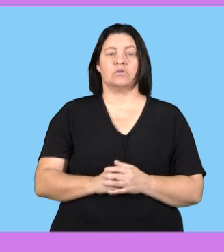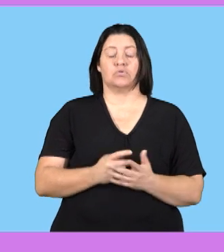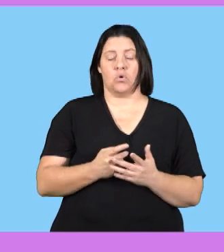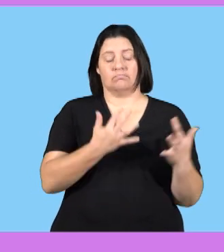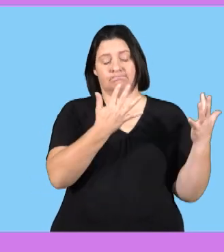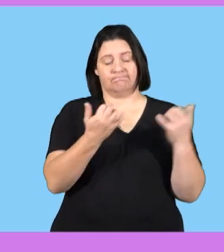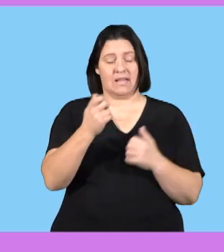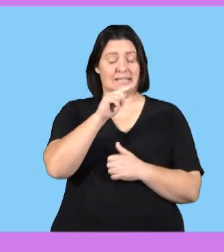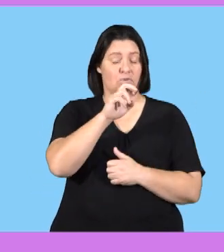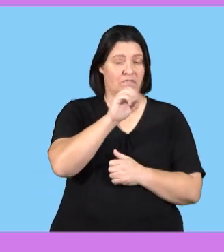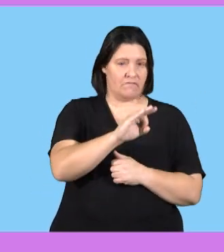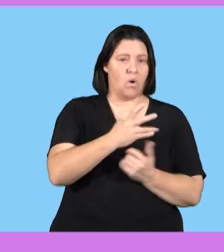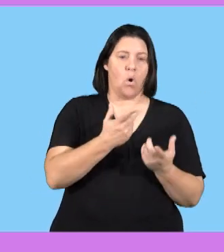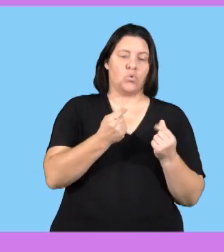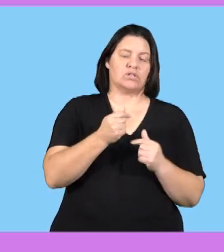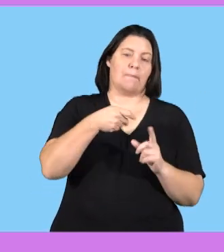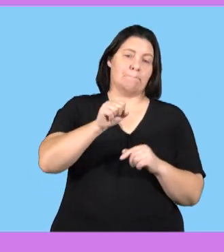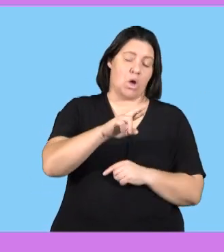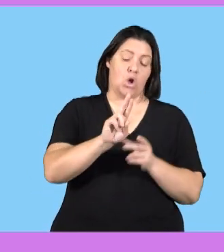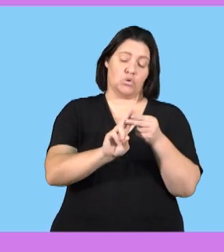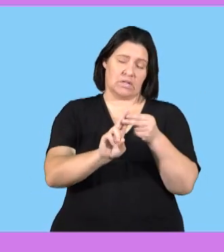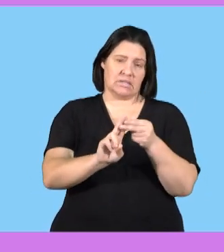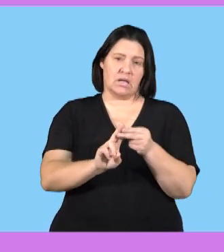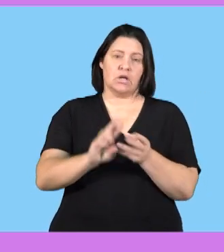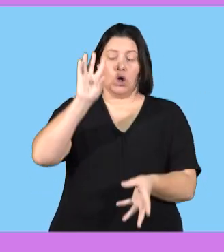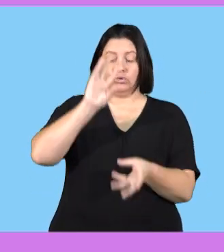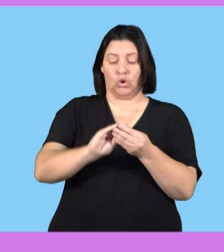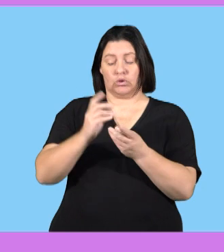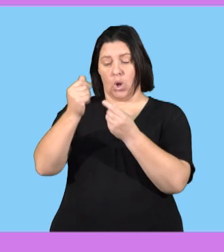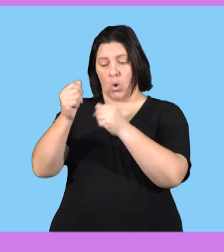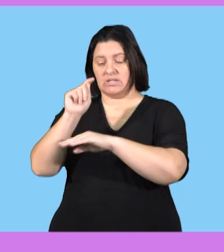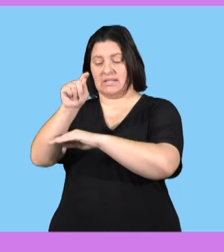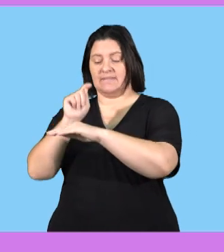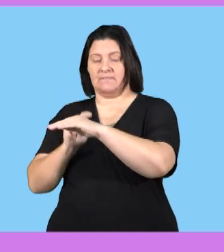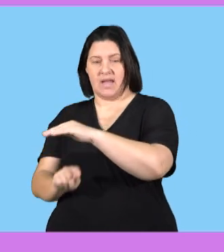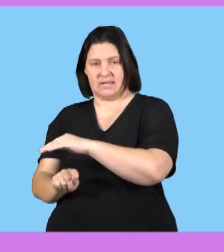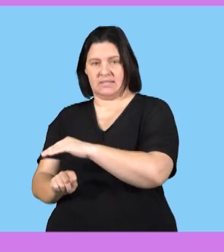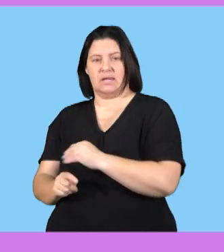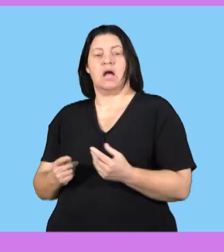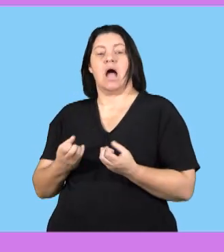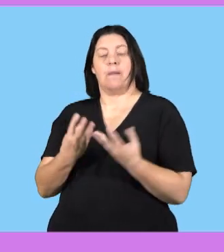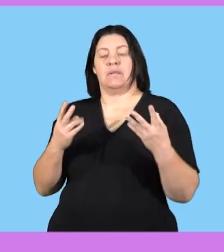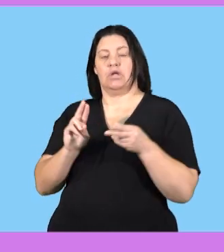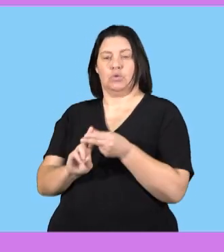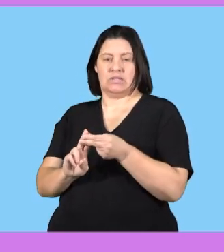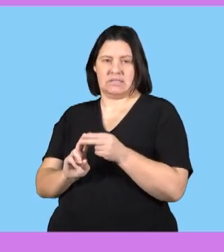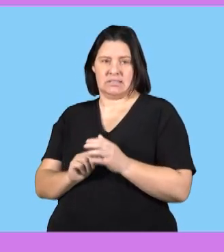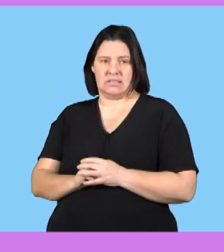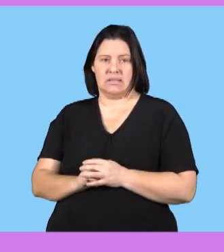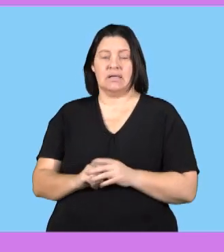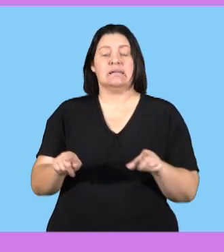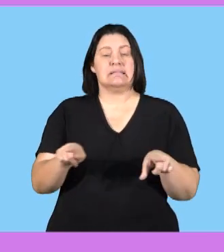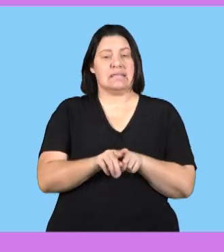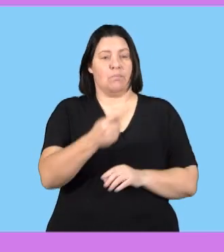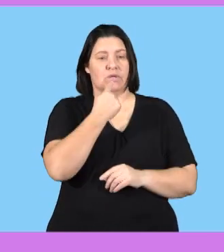that. To calculate the tariff or the cost per unit, we take the total cost and we divide that by the number of units. And